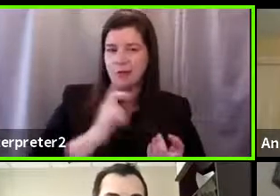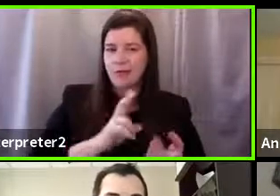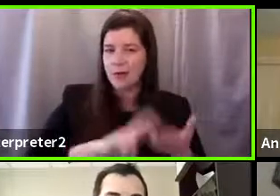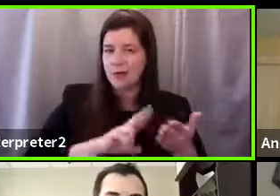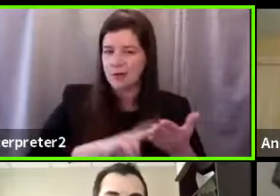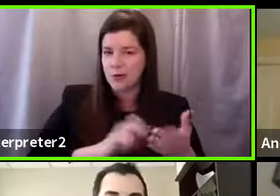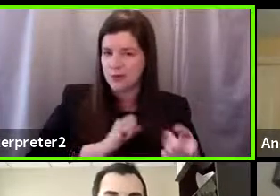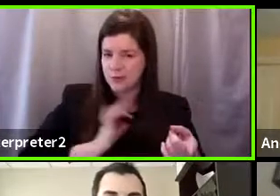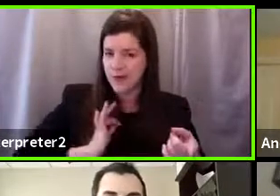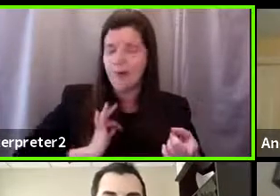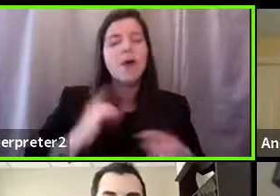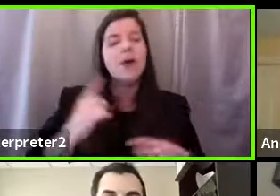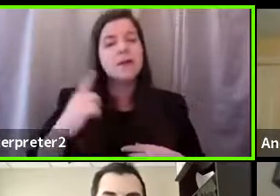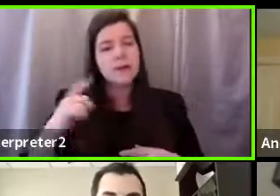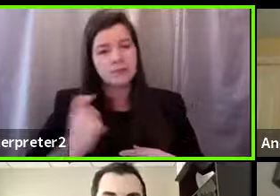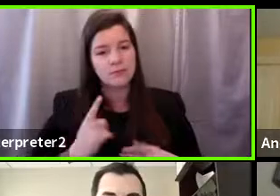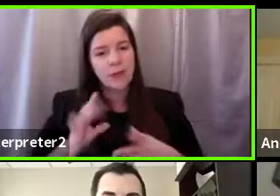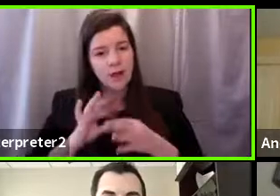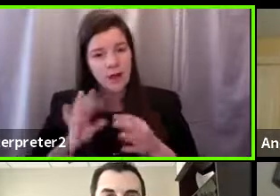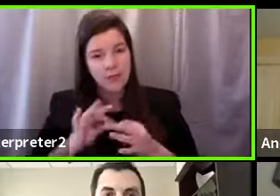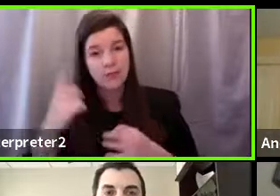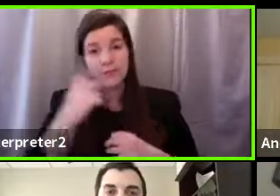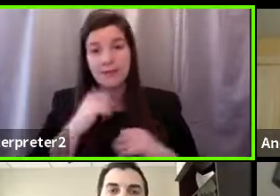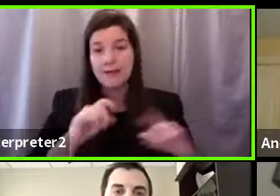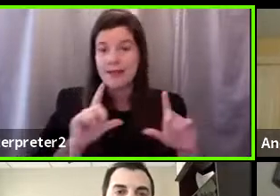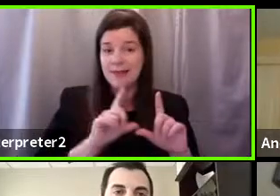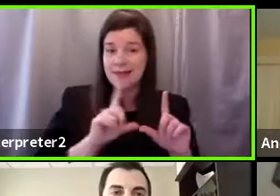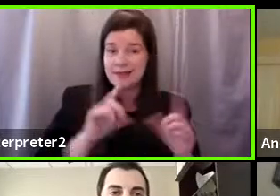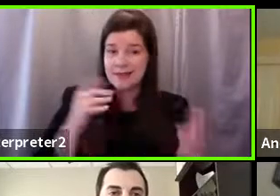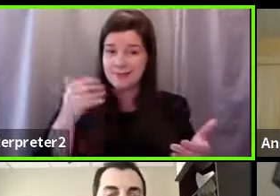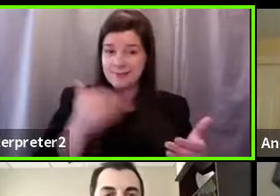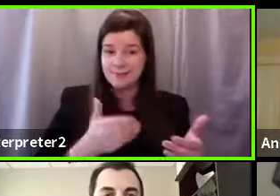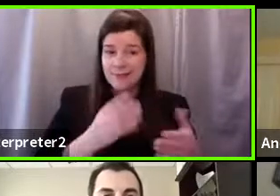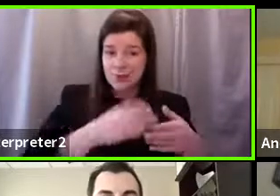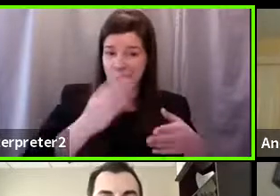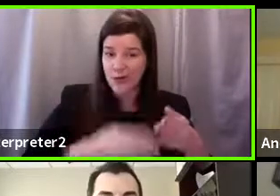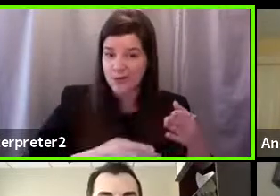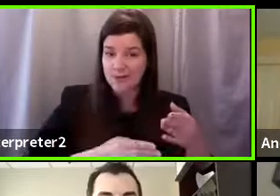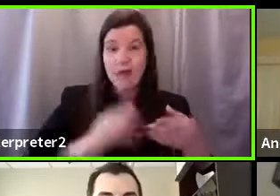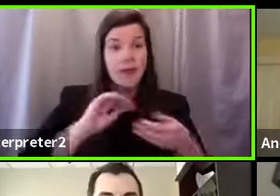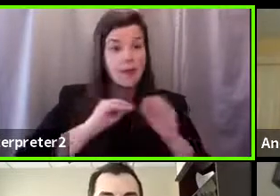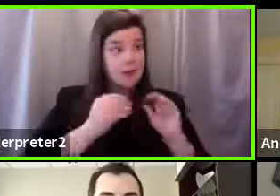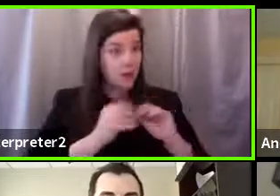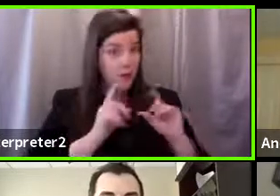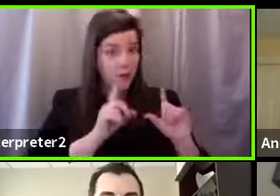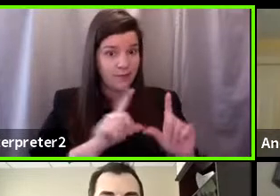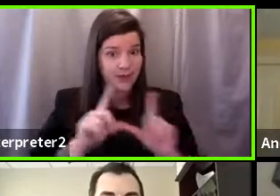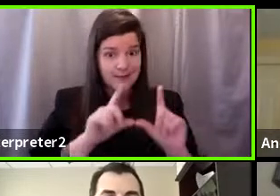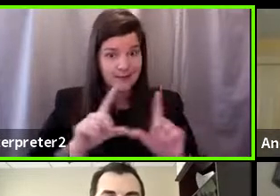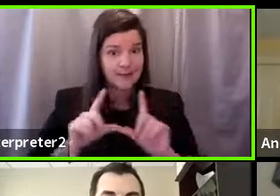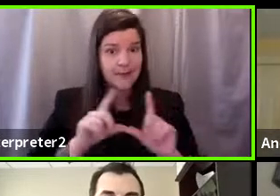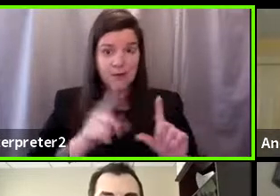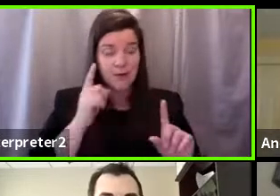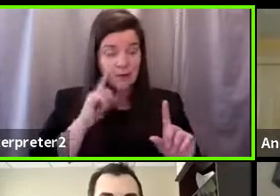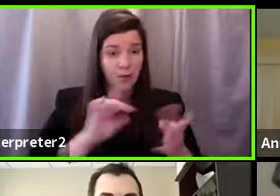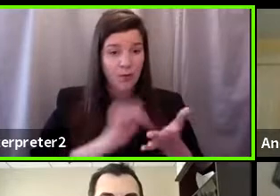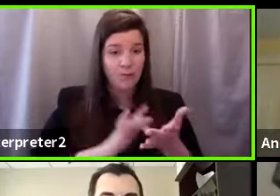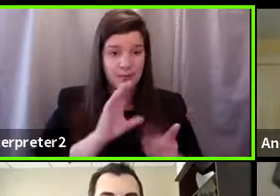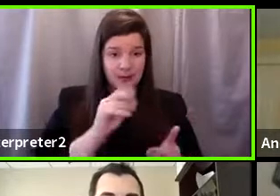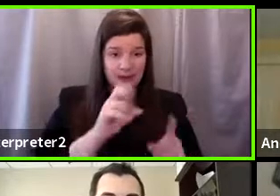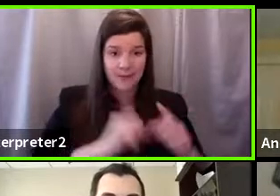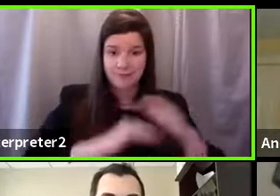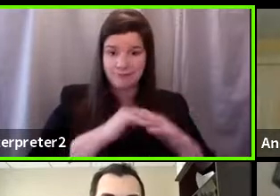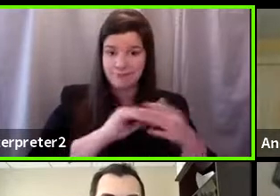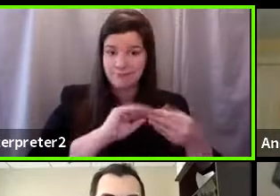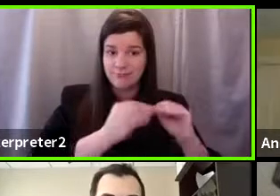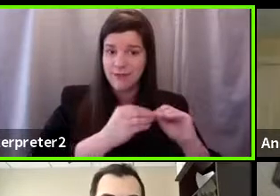comment about since licensing is nearing ending, as a number of licenses within the medical cannabis program are capped, that the